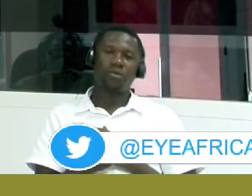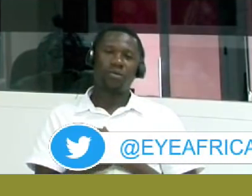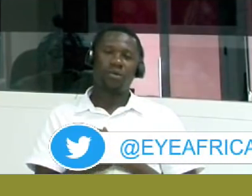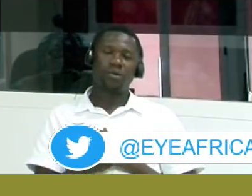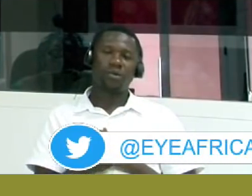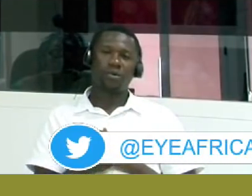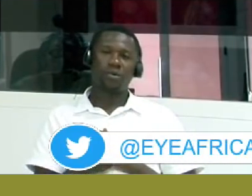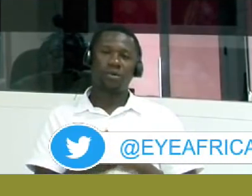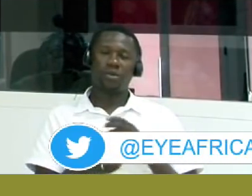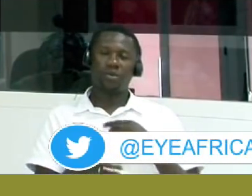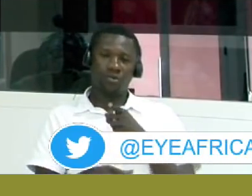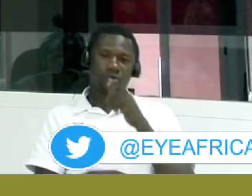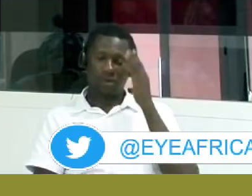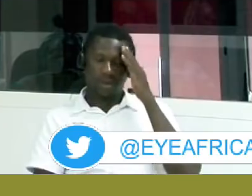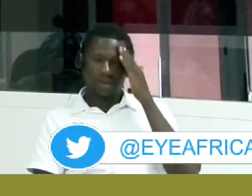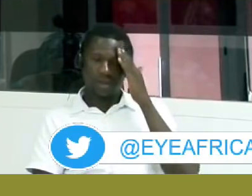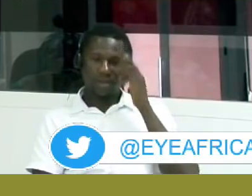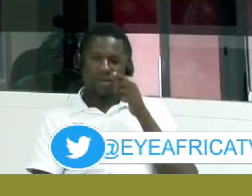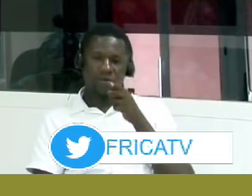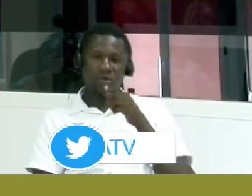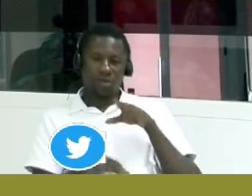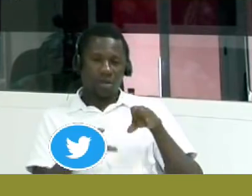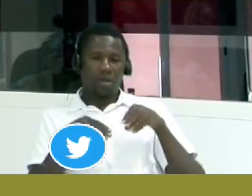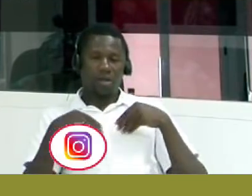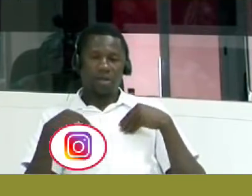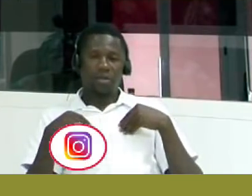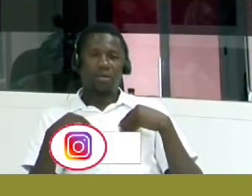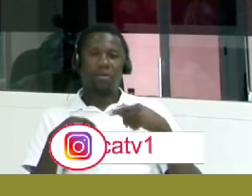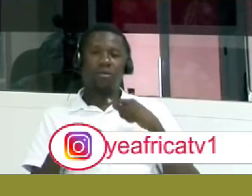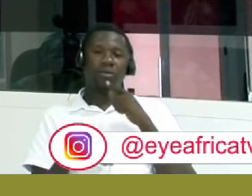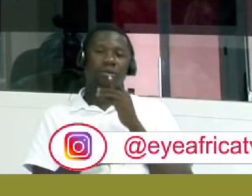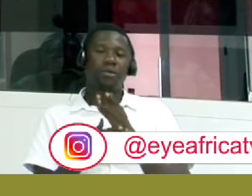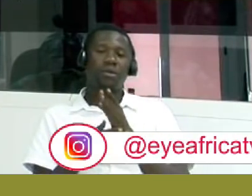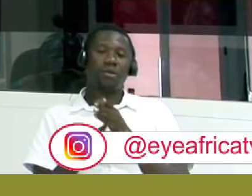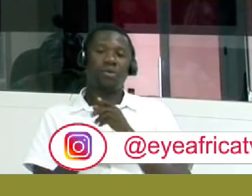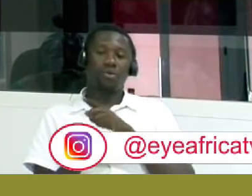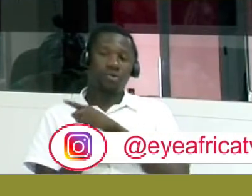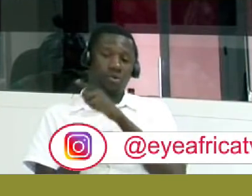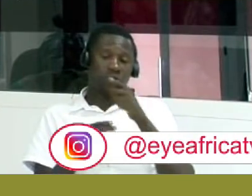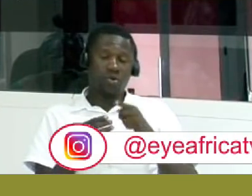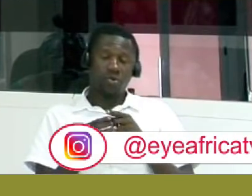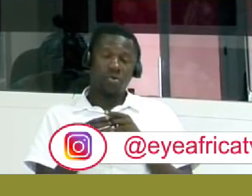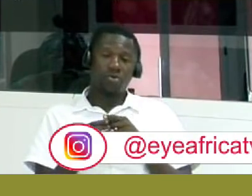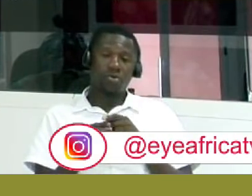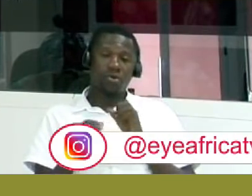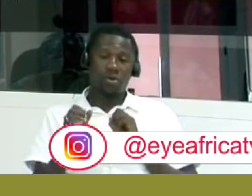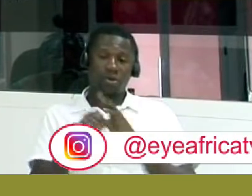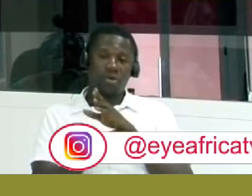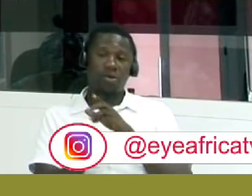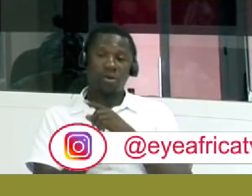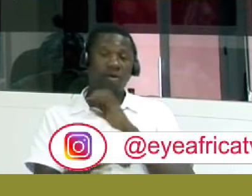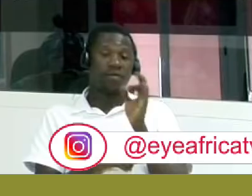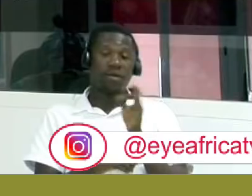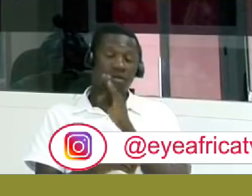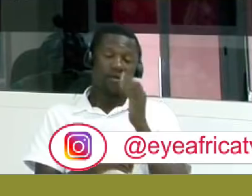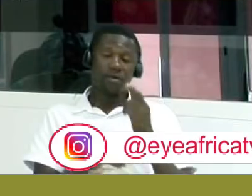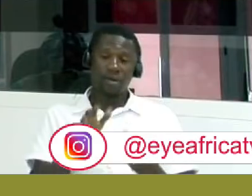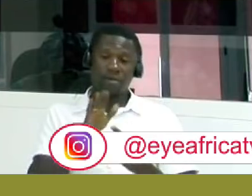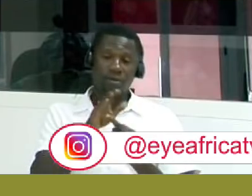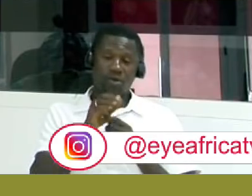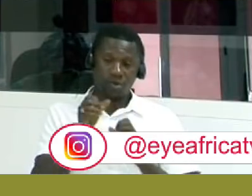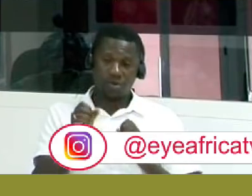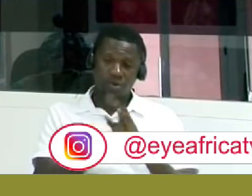Don't you think that, do you accept that those orders were very important